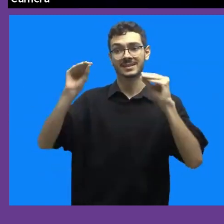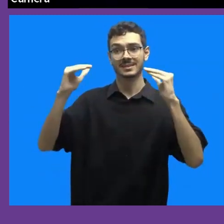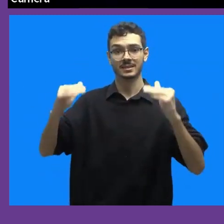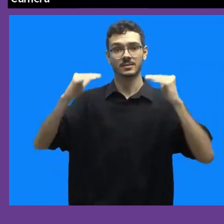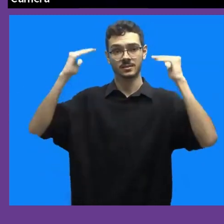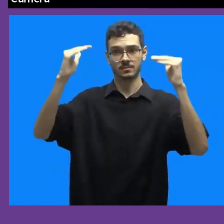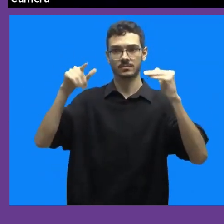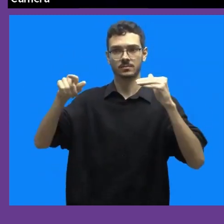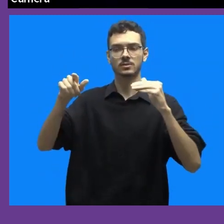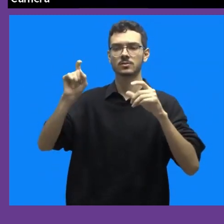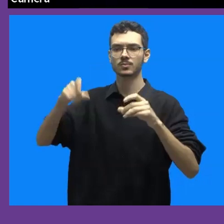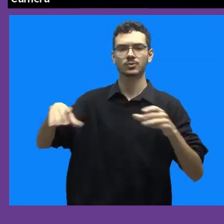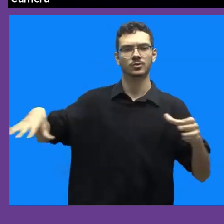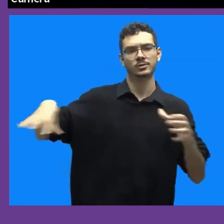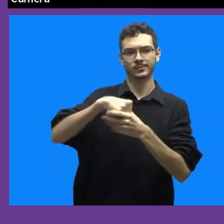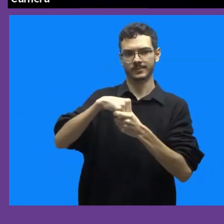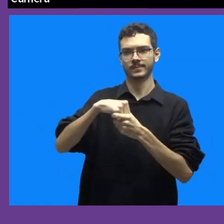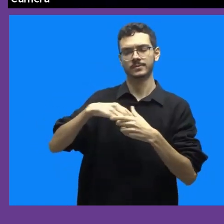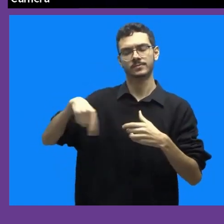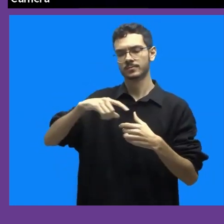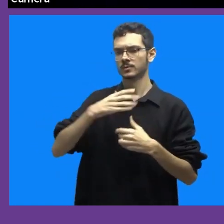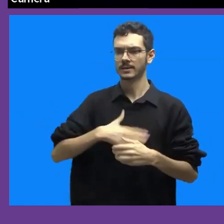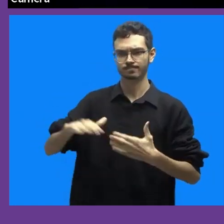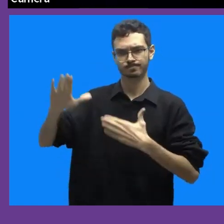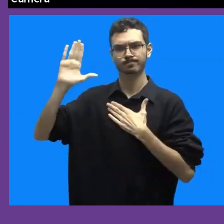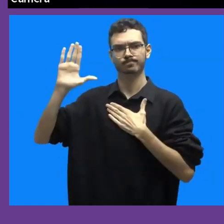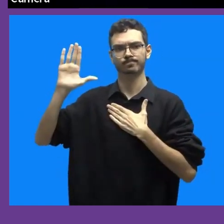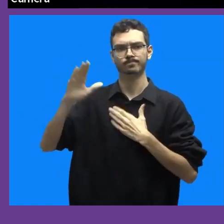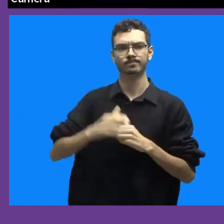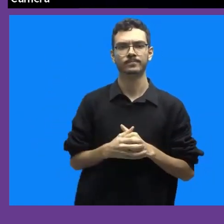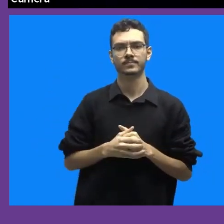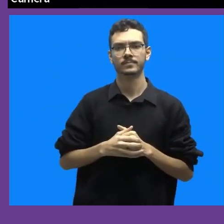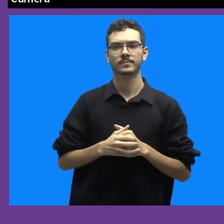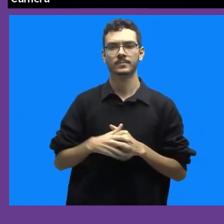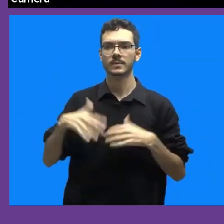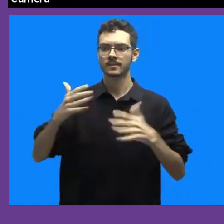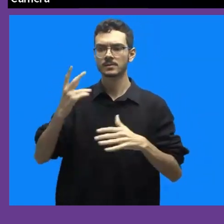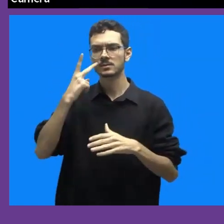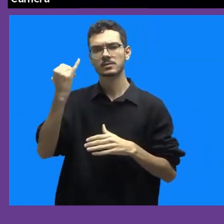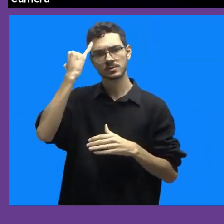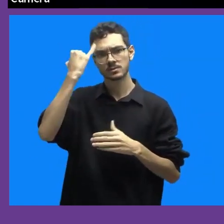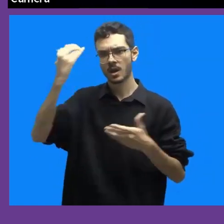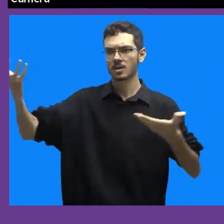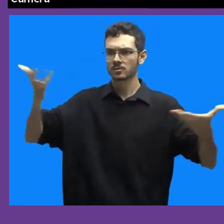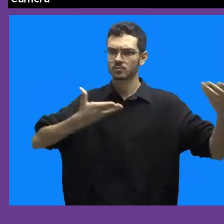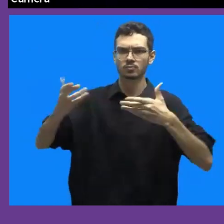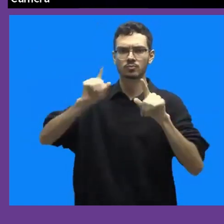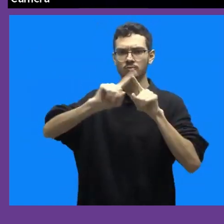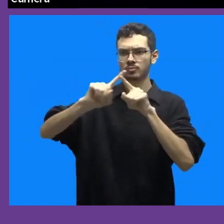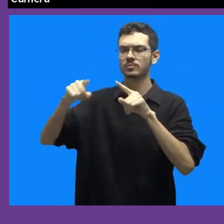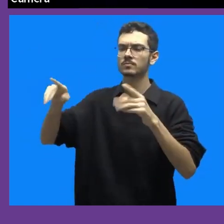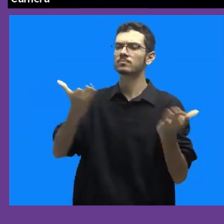seeing the impact we can create together. Please feel free to reach out if you'd like to discuss any of today's